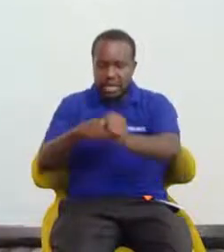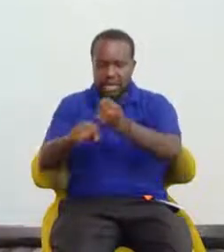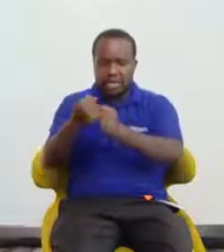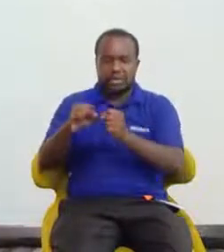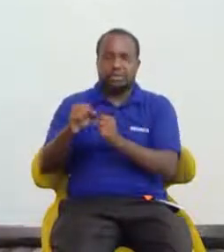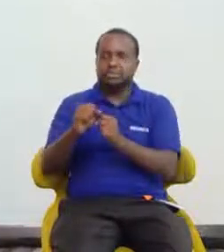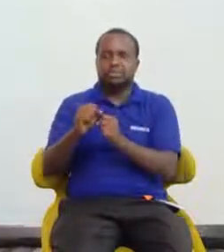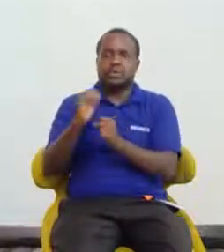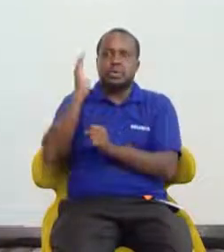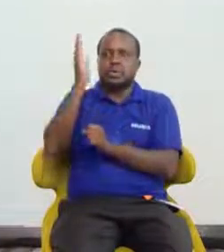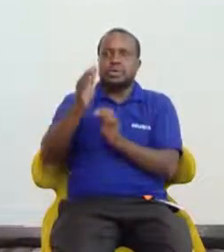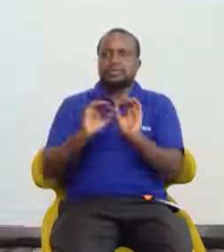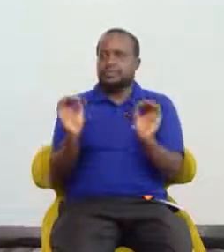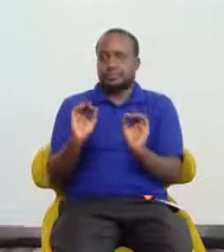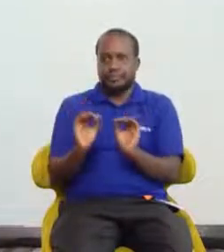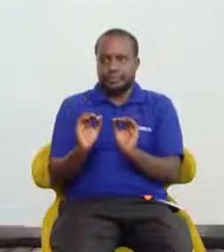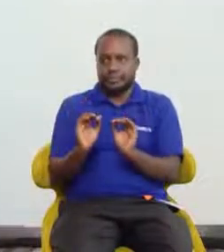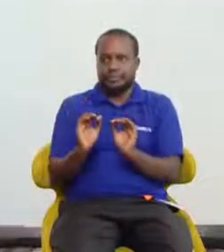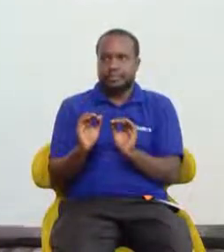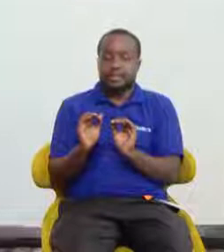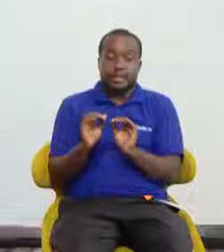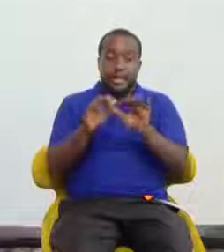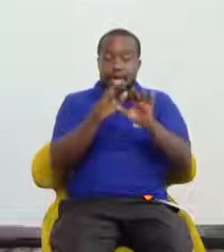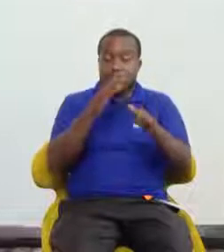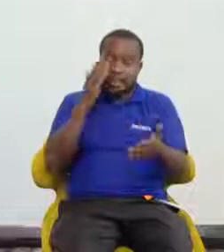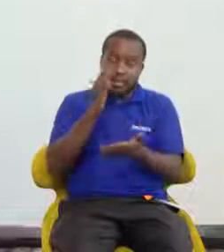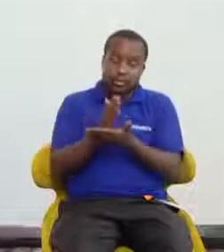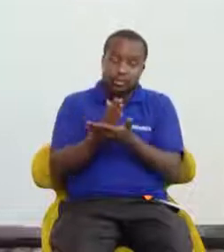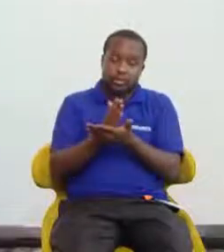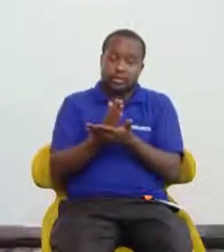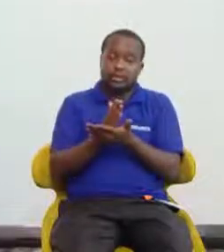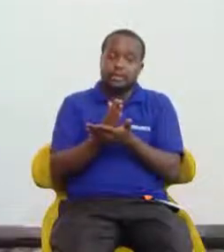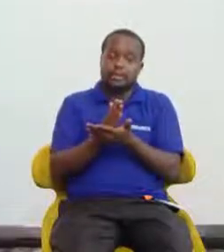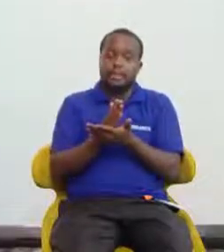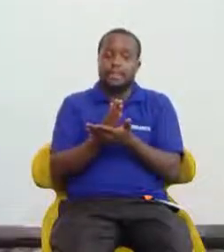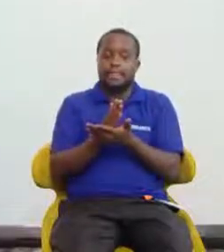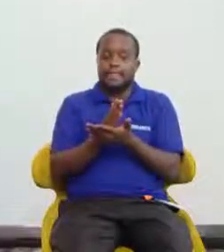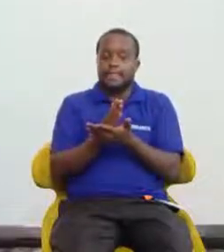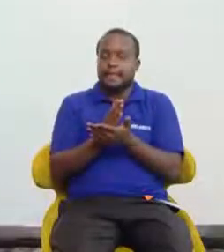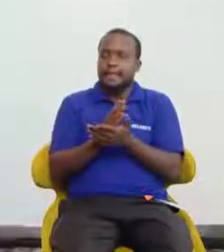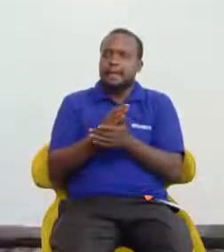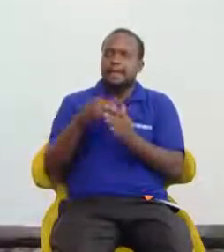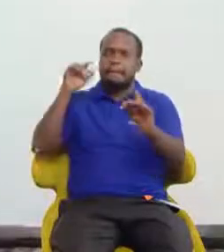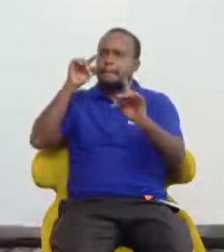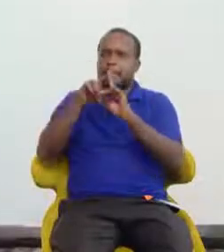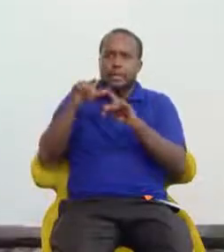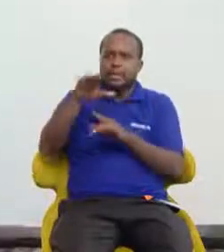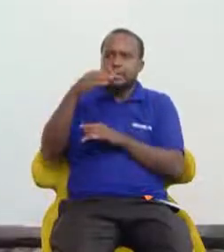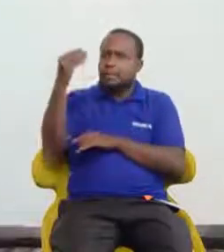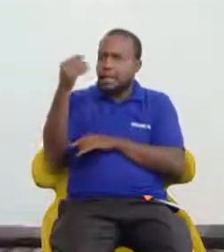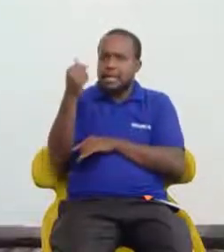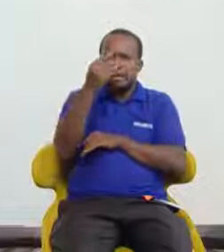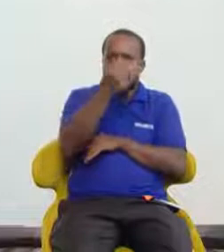behind it to make it a reality. And the truth is, it's not always about money. It's first